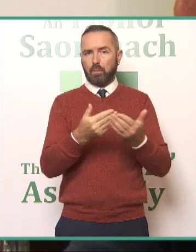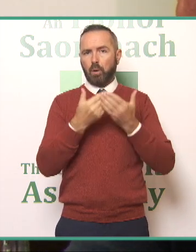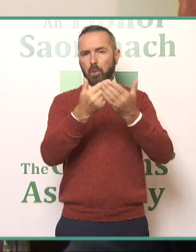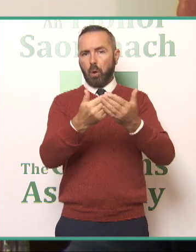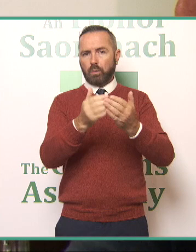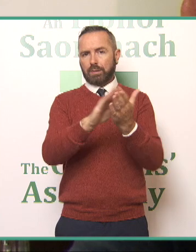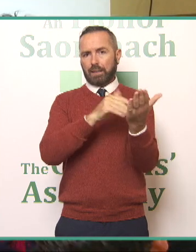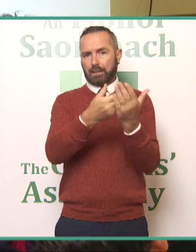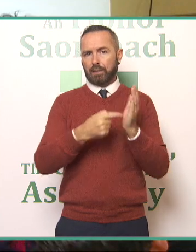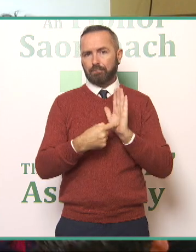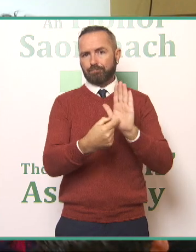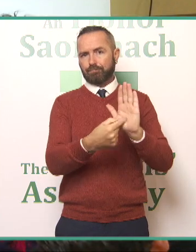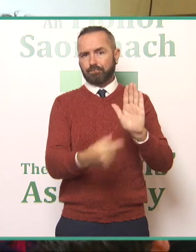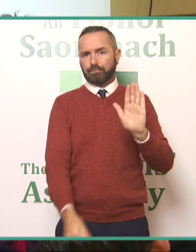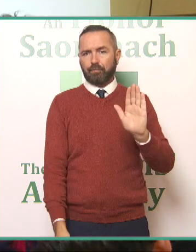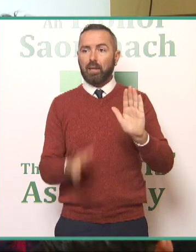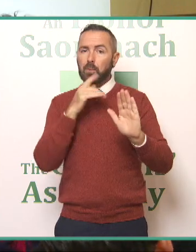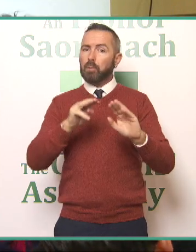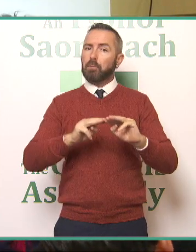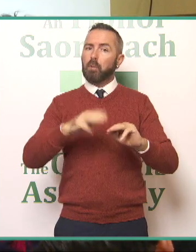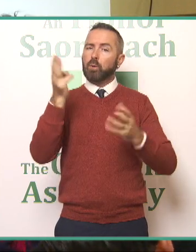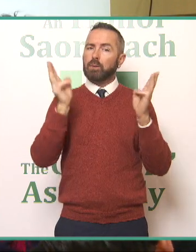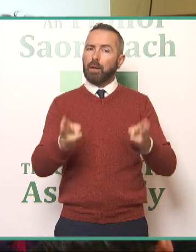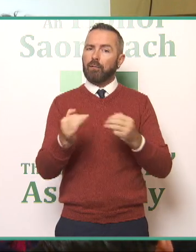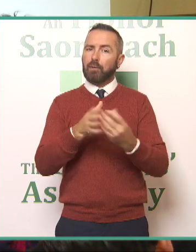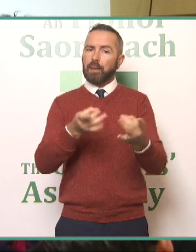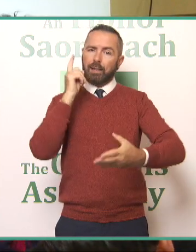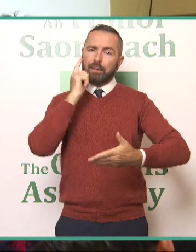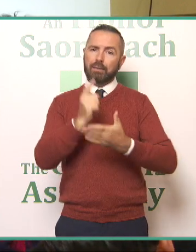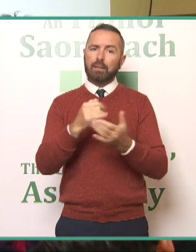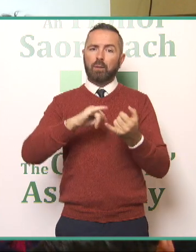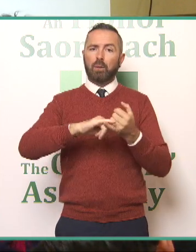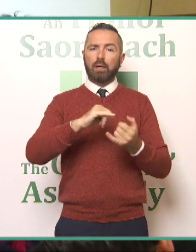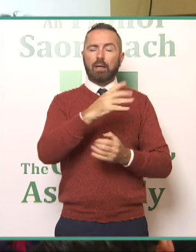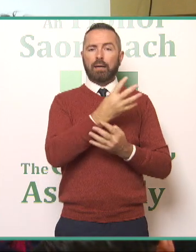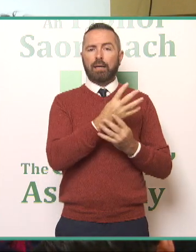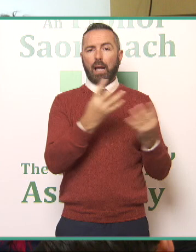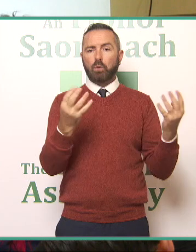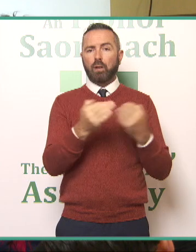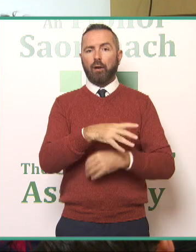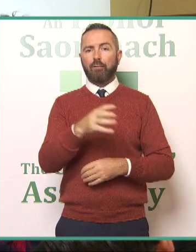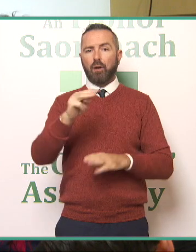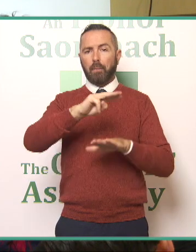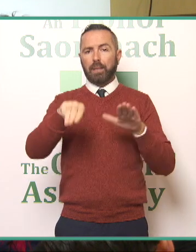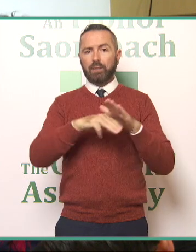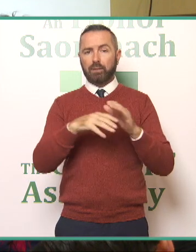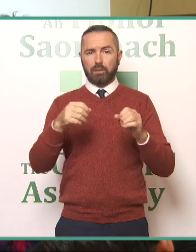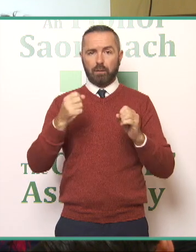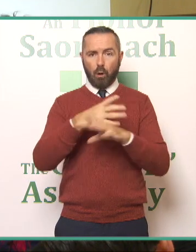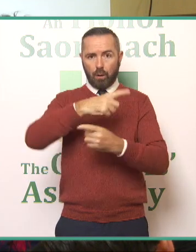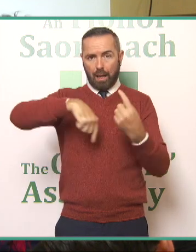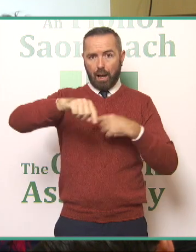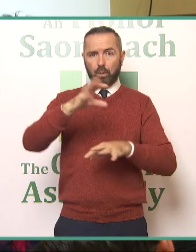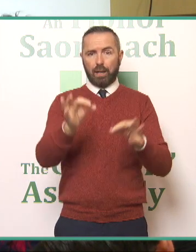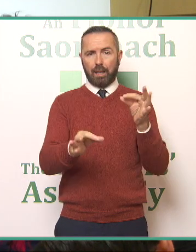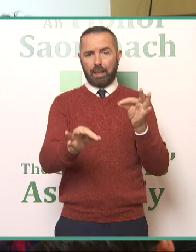legislation but the main power in terms of decision making of what goes into this is the Council of Ministers, which is all our elected representatives that sits on the